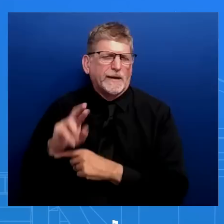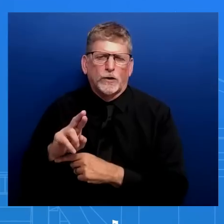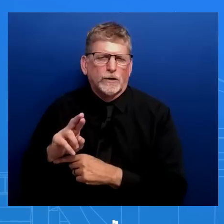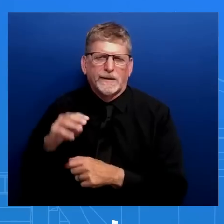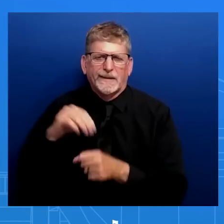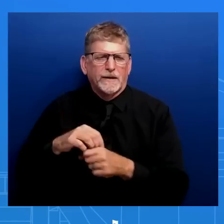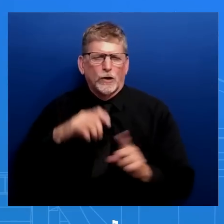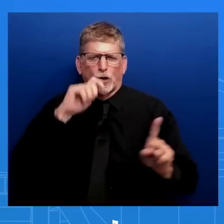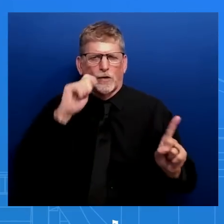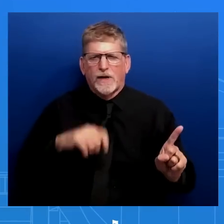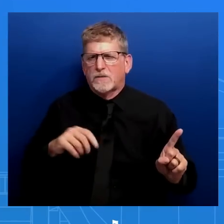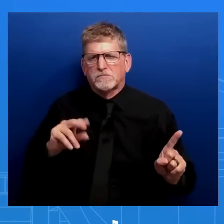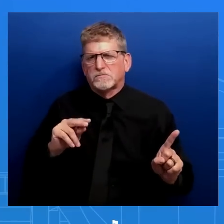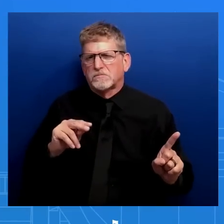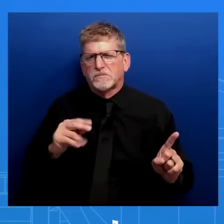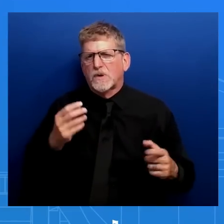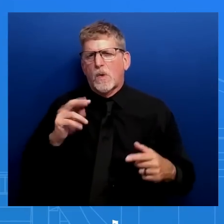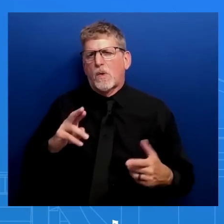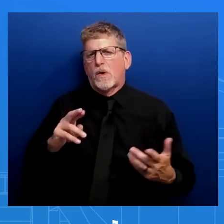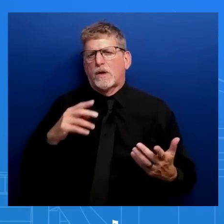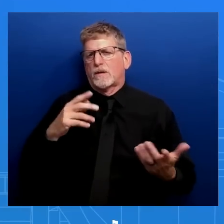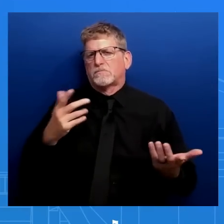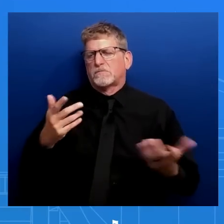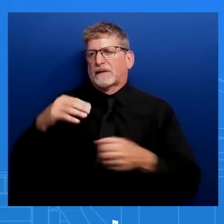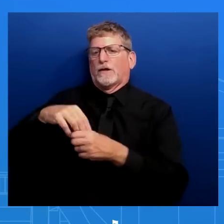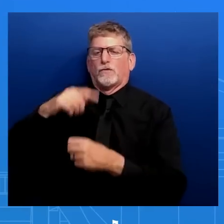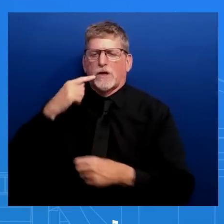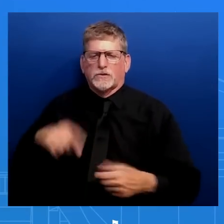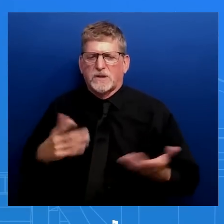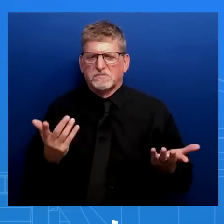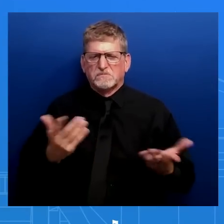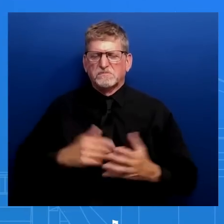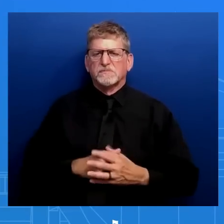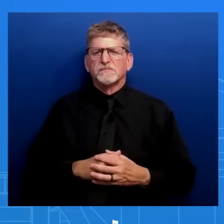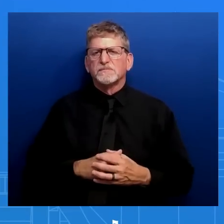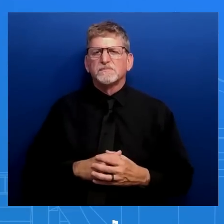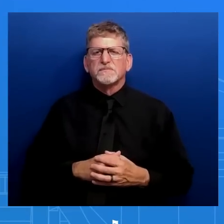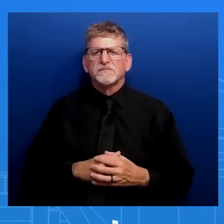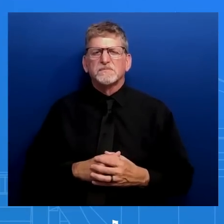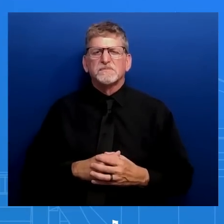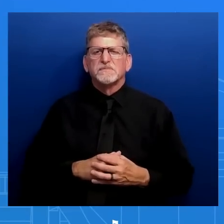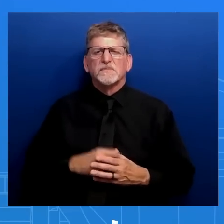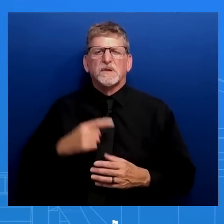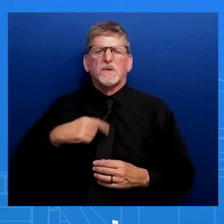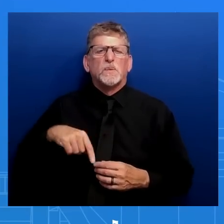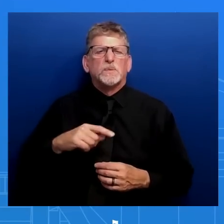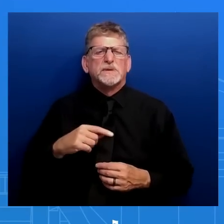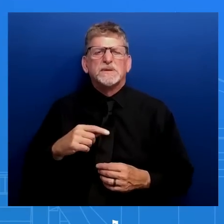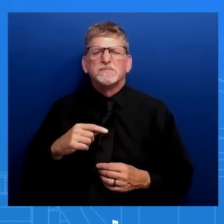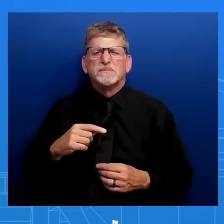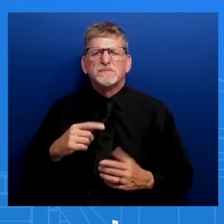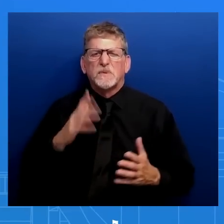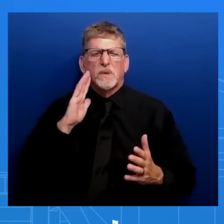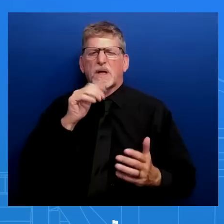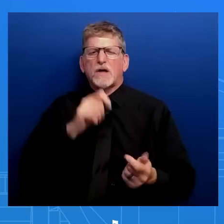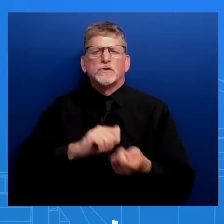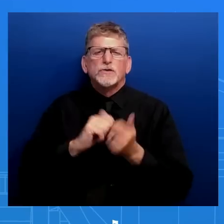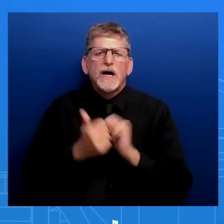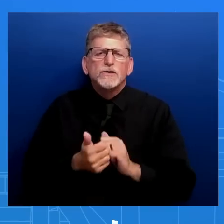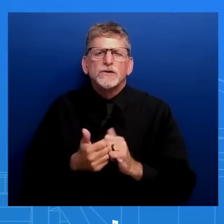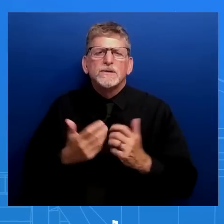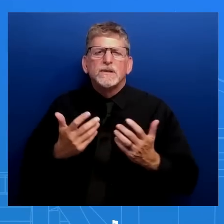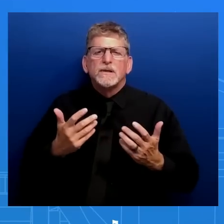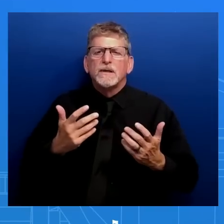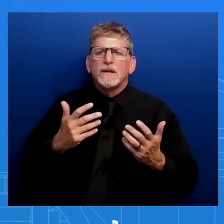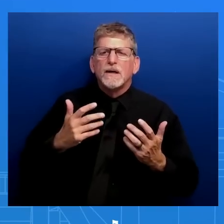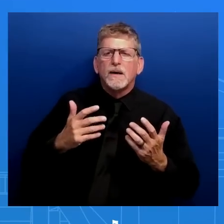And I can assure you we have done nothing to change our own strategic deterrent posture when it comes to that potential threat. John, just